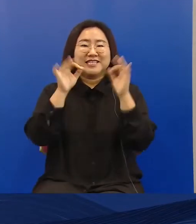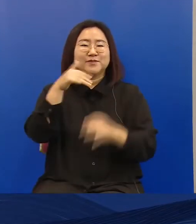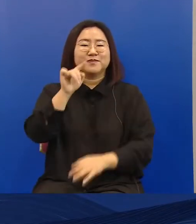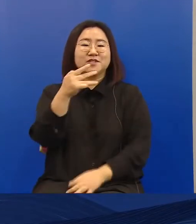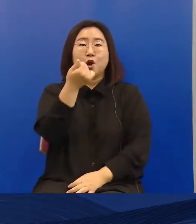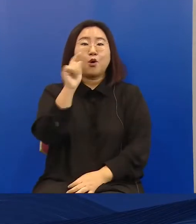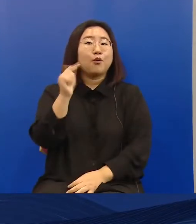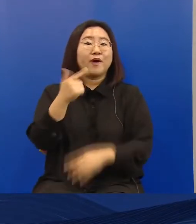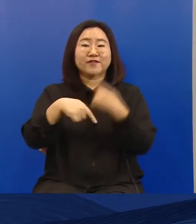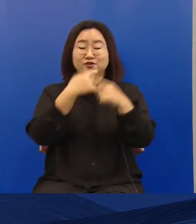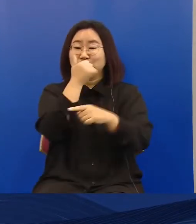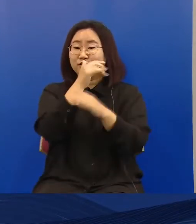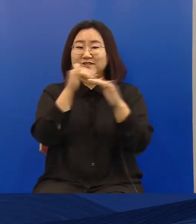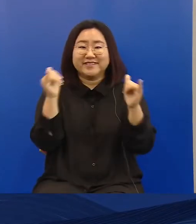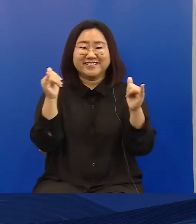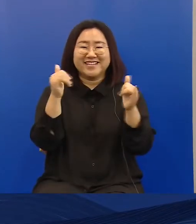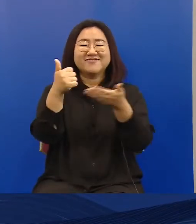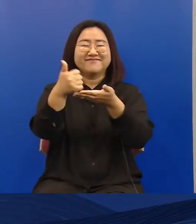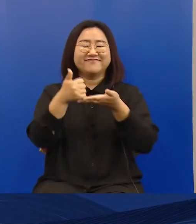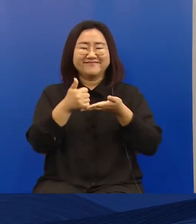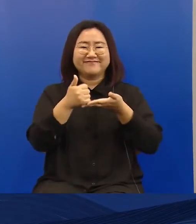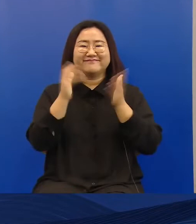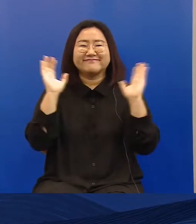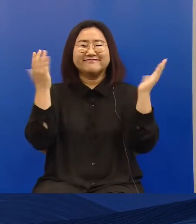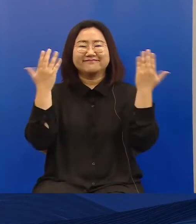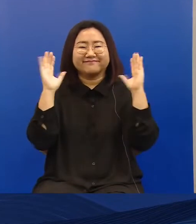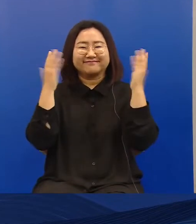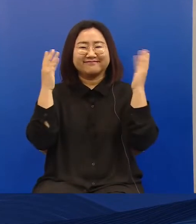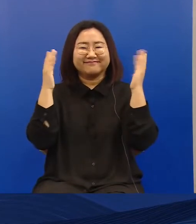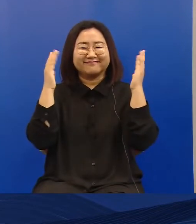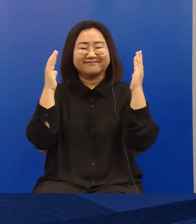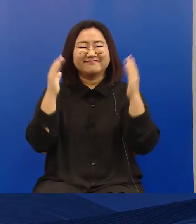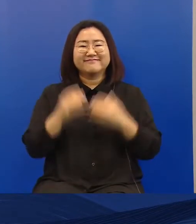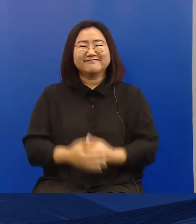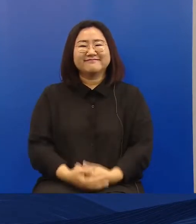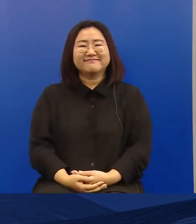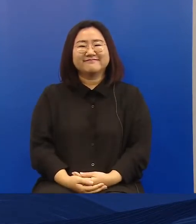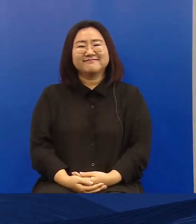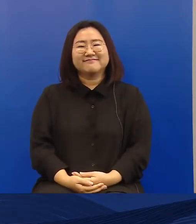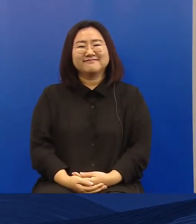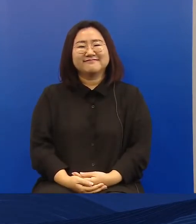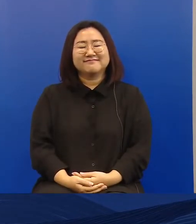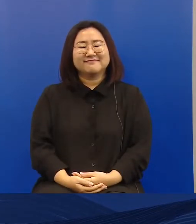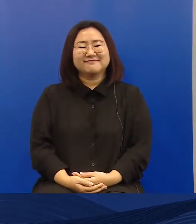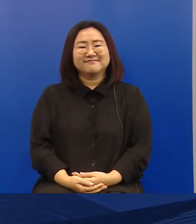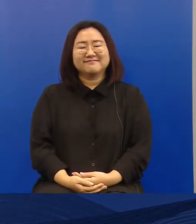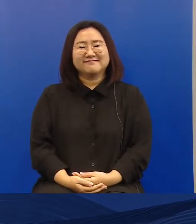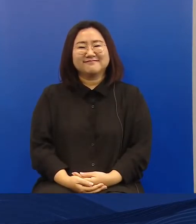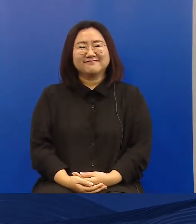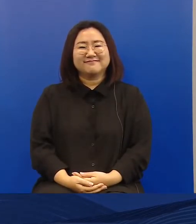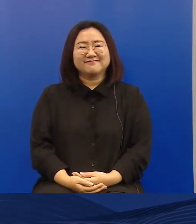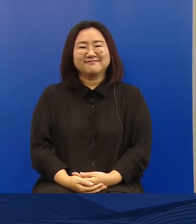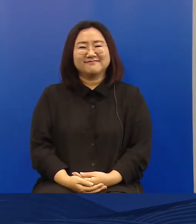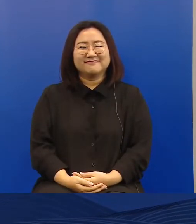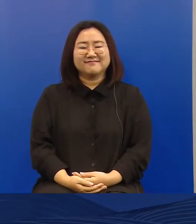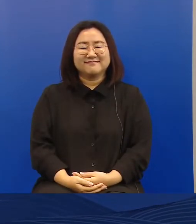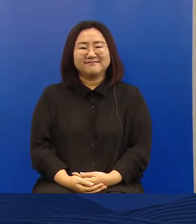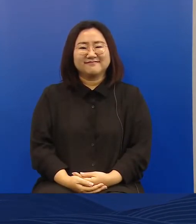with hearing loss. Let's invite him with a big round of applause.